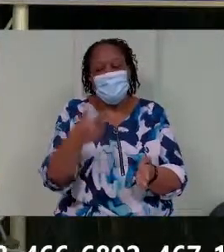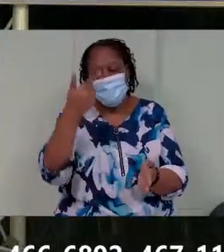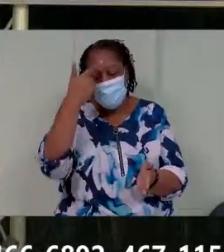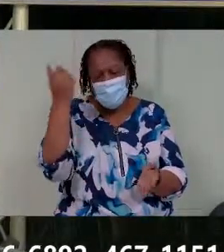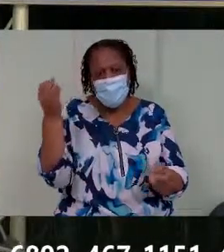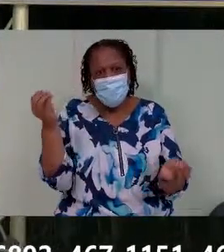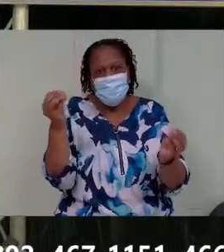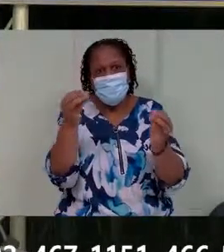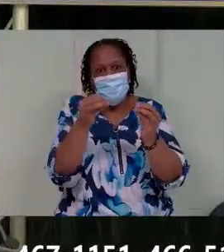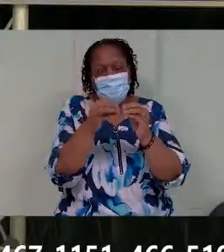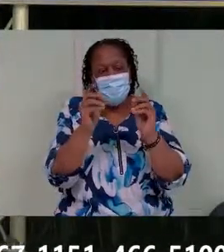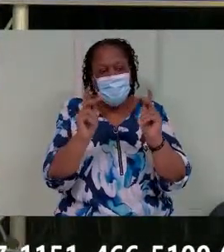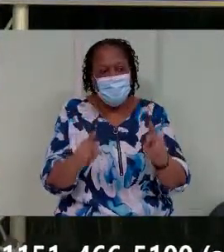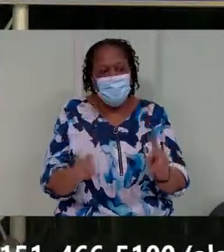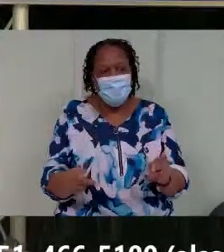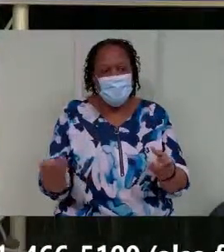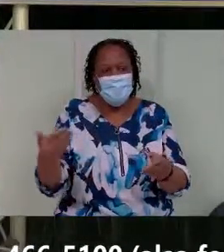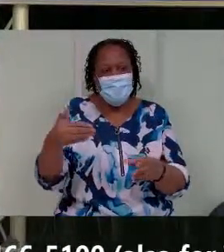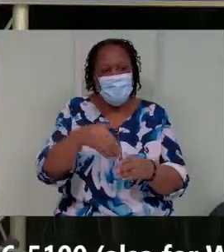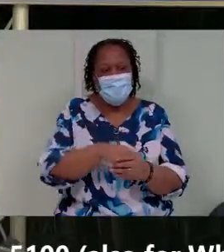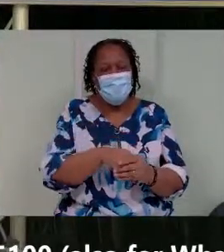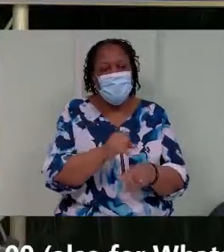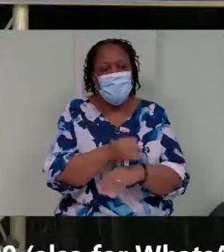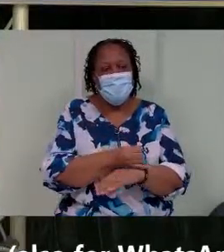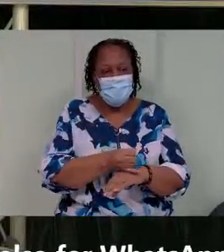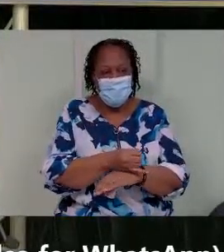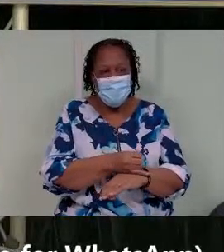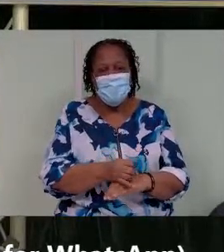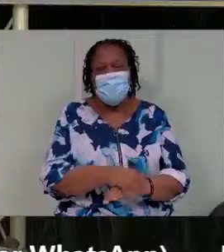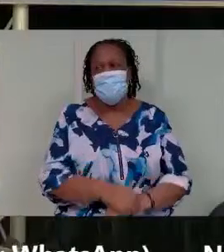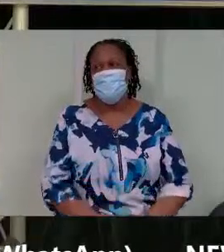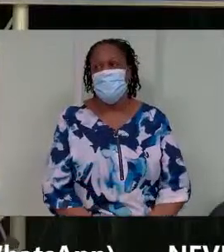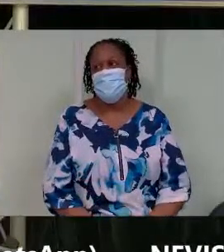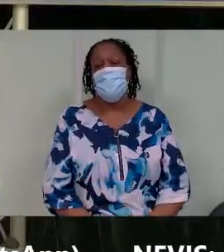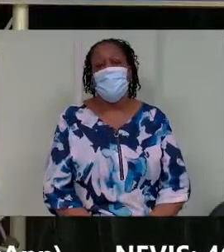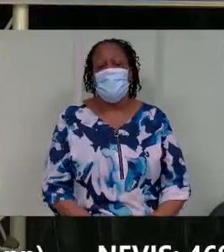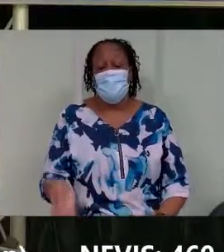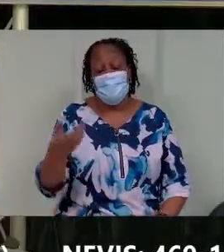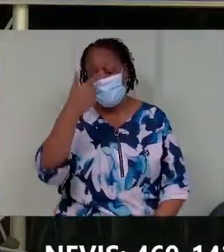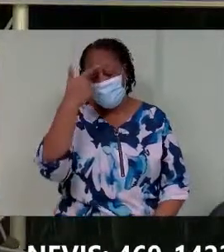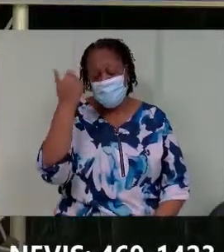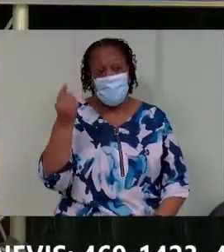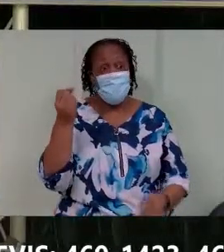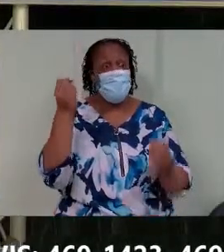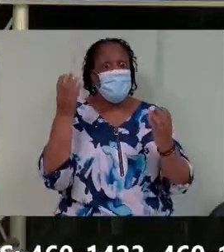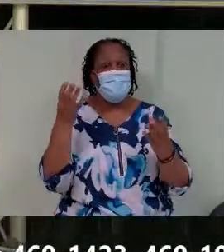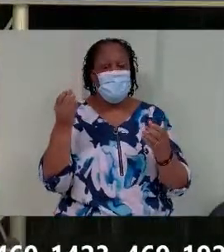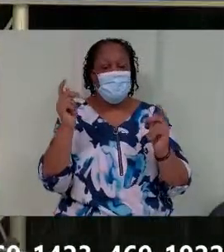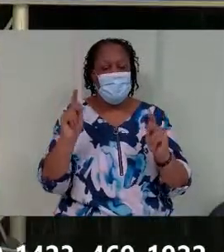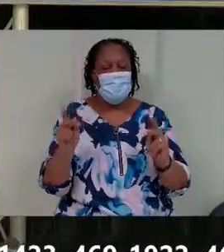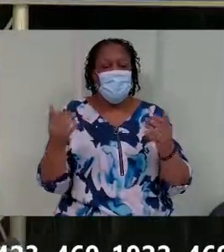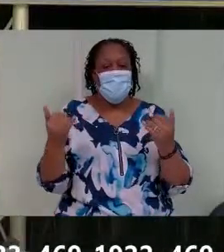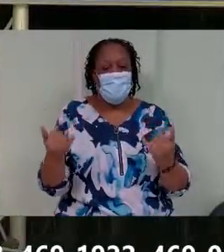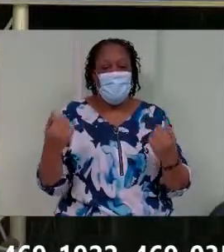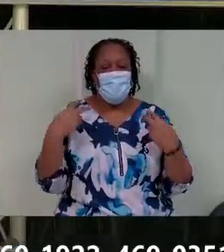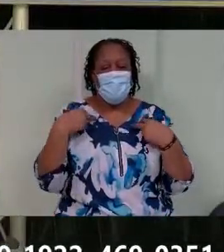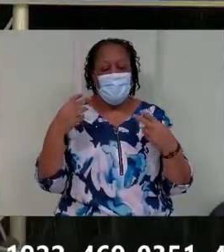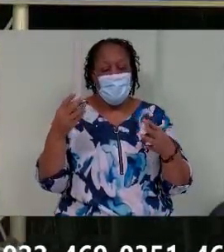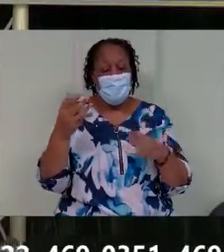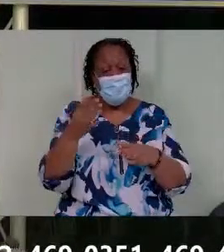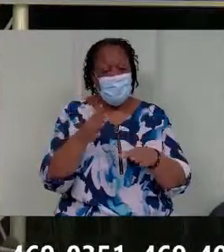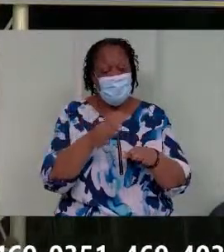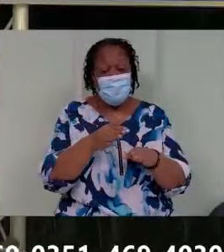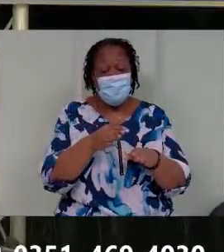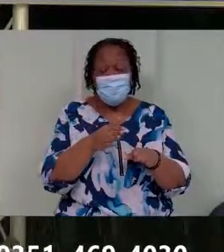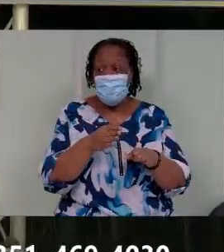how the situation now has deteriorated in Jamaica. Another illustration I want to make